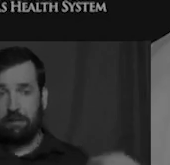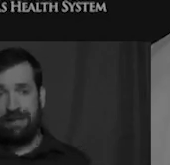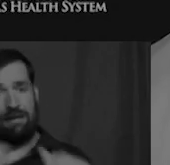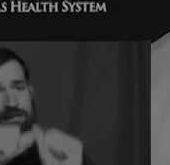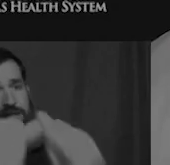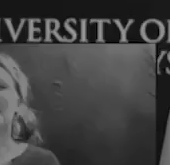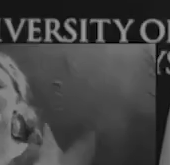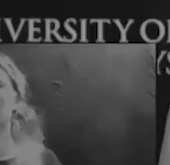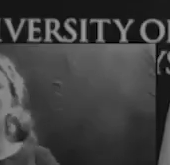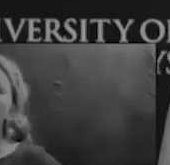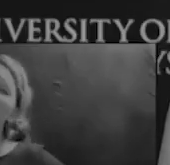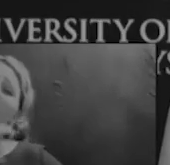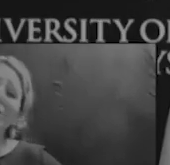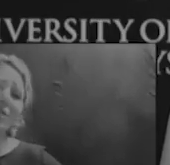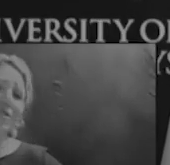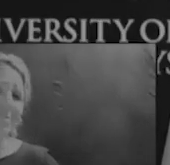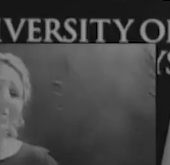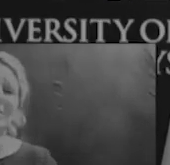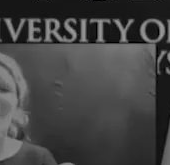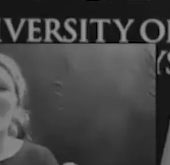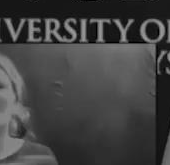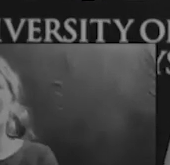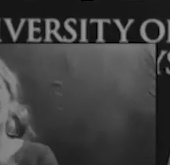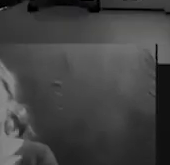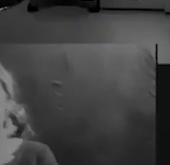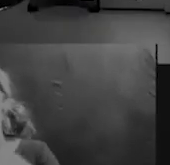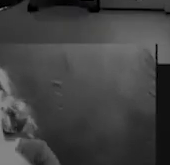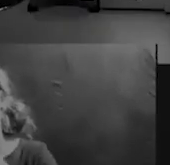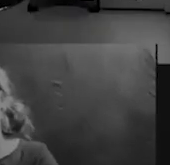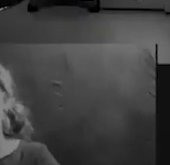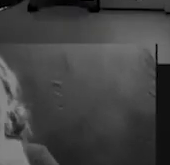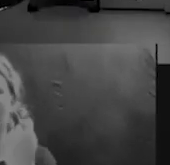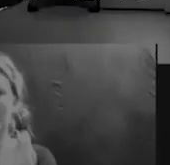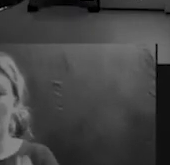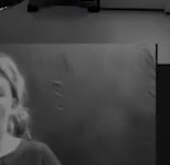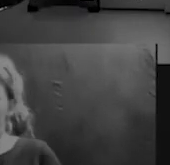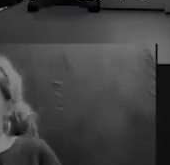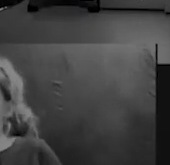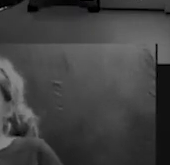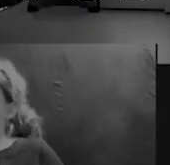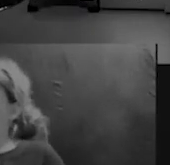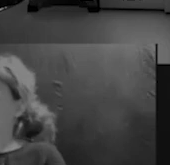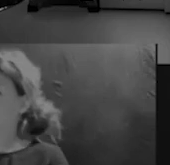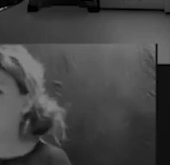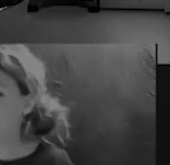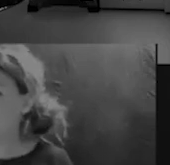mics with Dr. Stites podcast. Now everywhere podcasts are available.